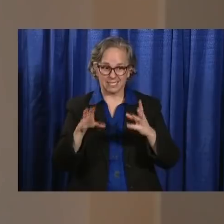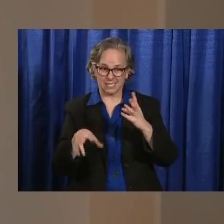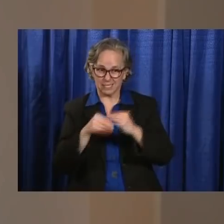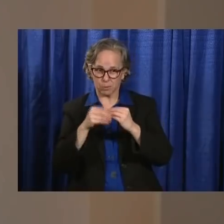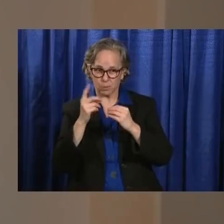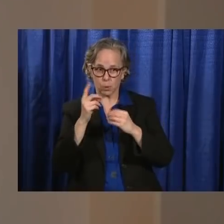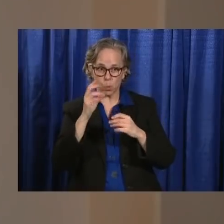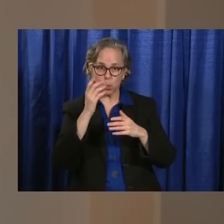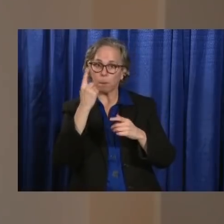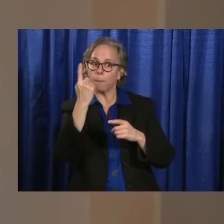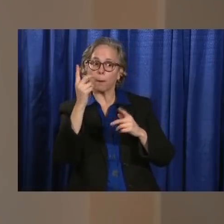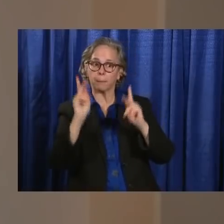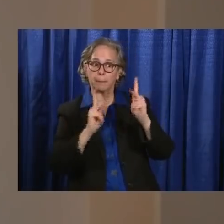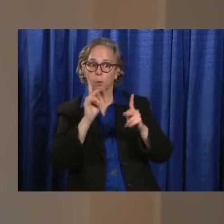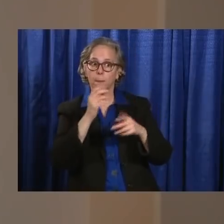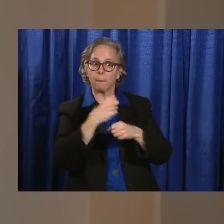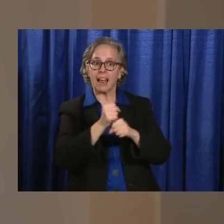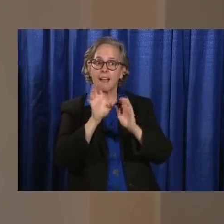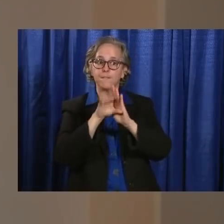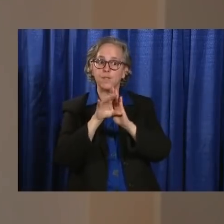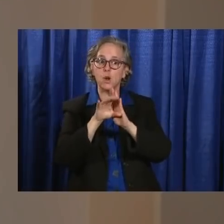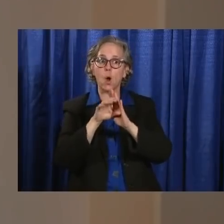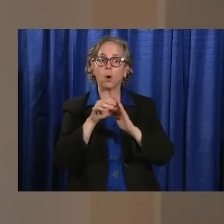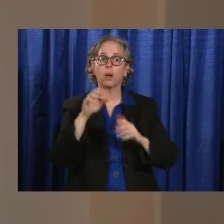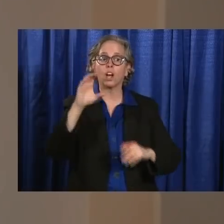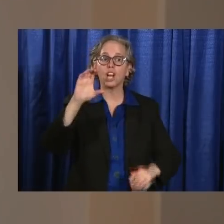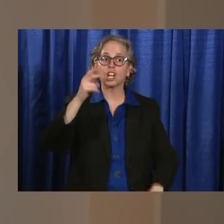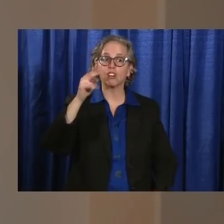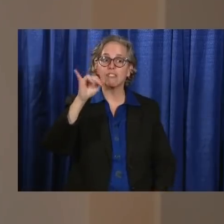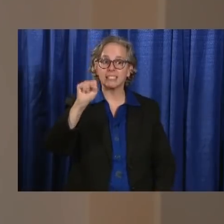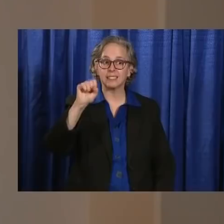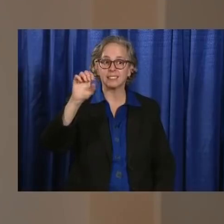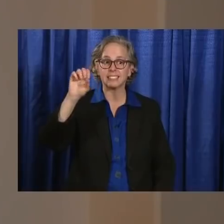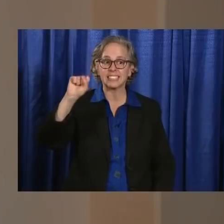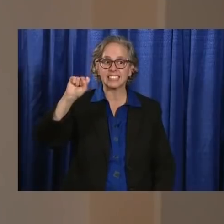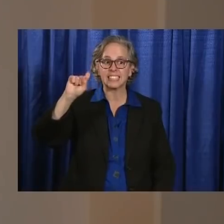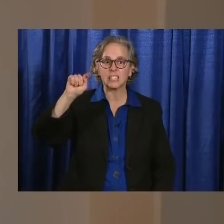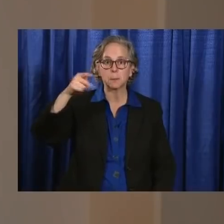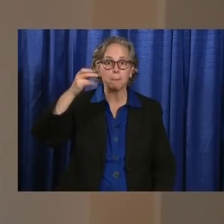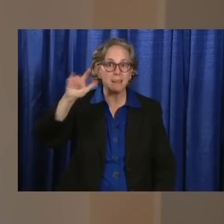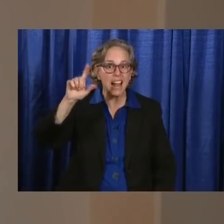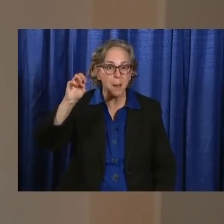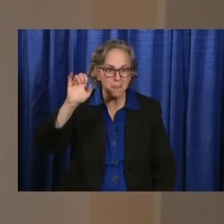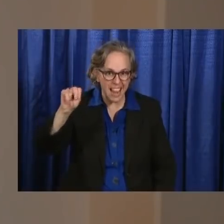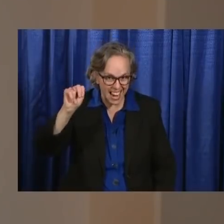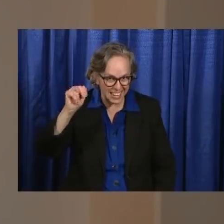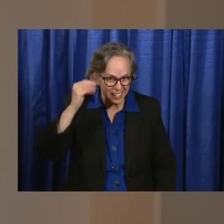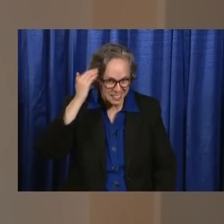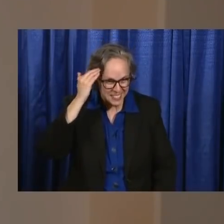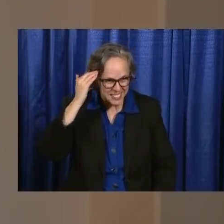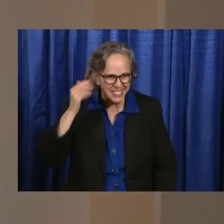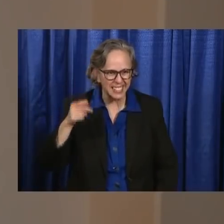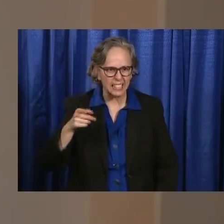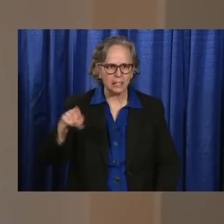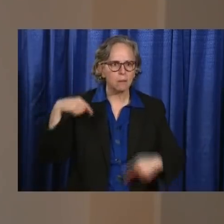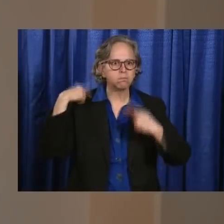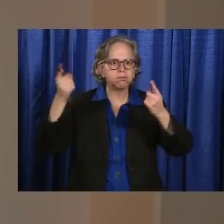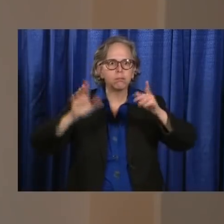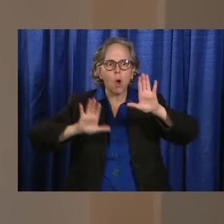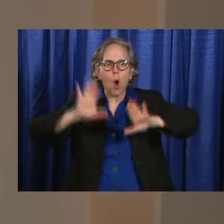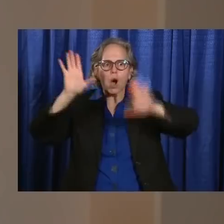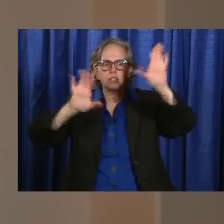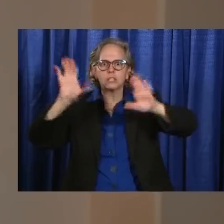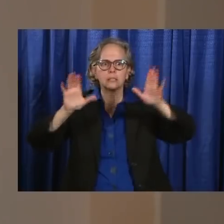Chris Spielman, he has been auctioning off his paraphernalia,